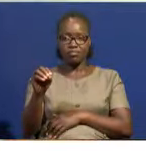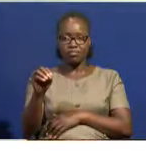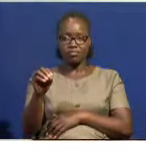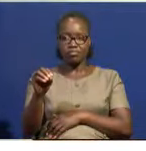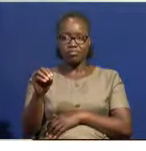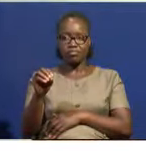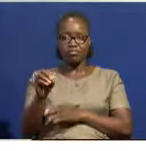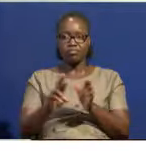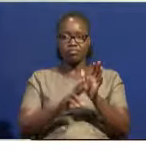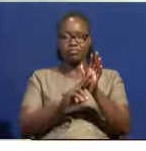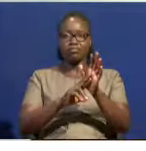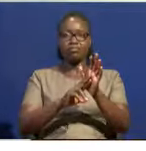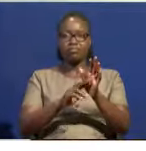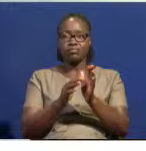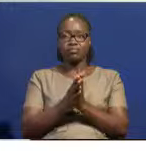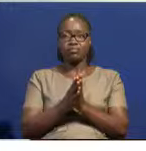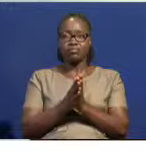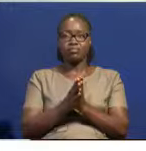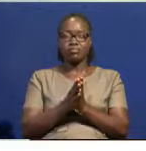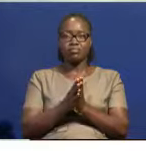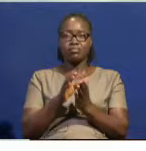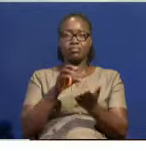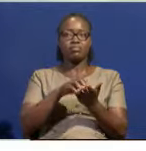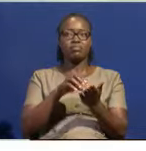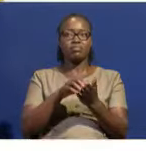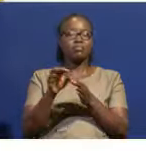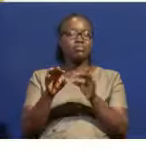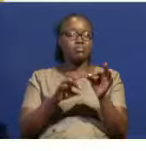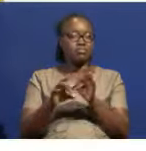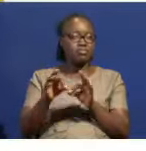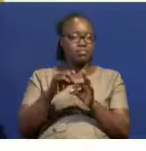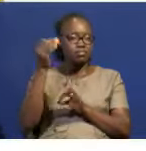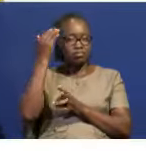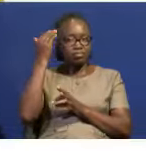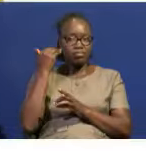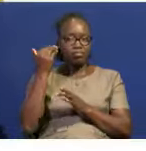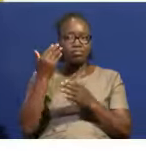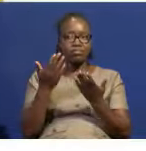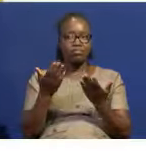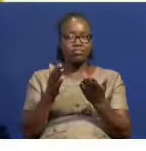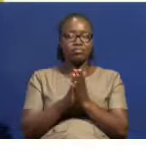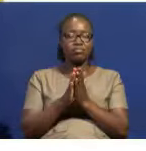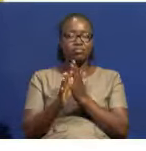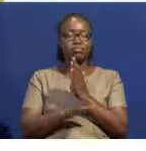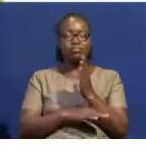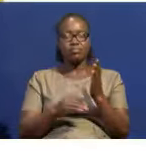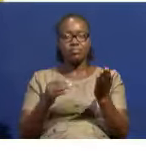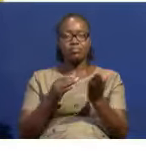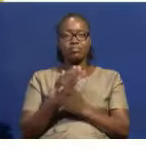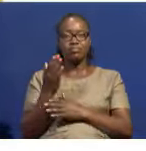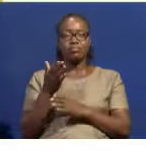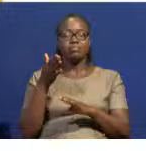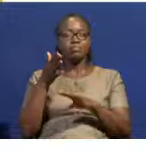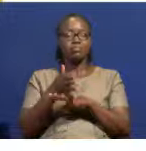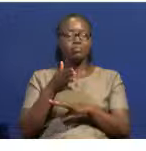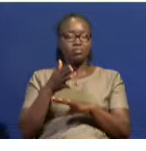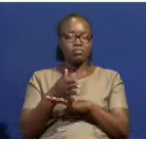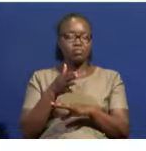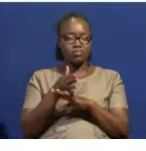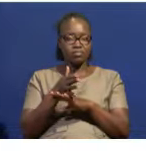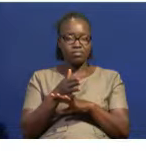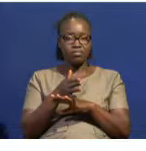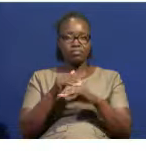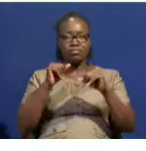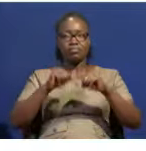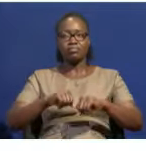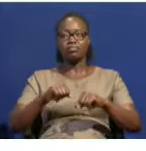being represented by lawyer Ndegwa Njiru in the case, narrated to the court how they were defrauded through a forged lease